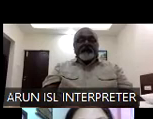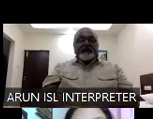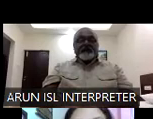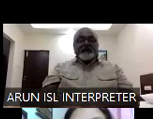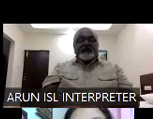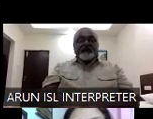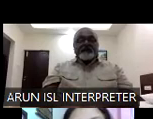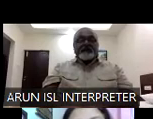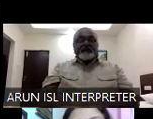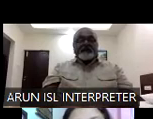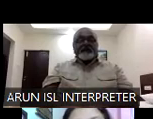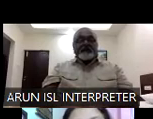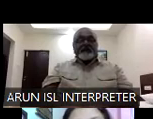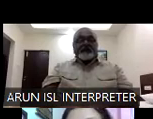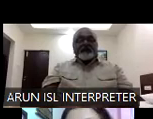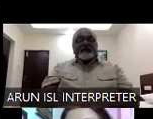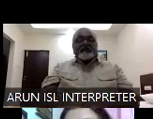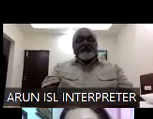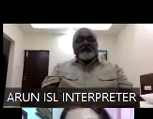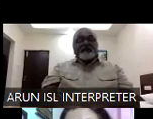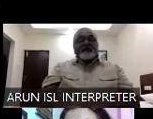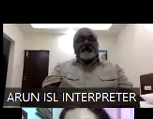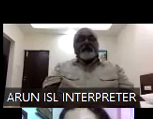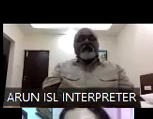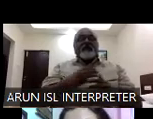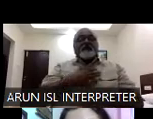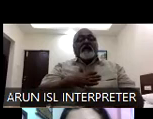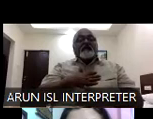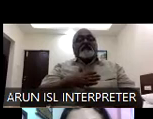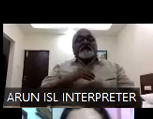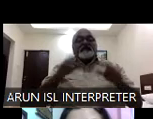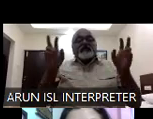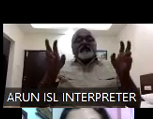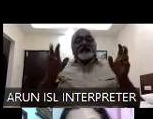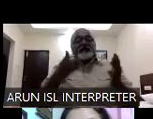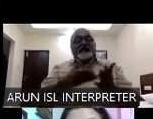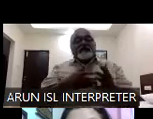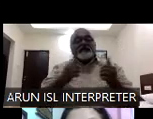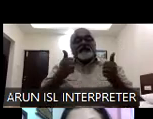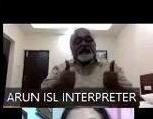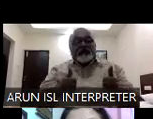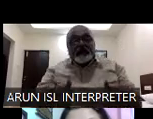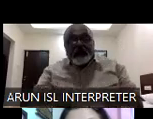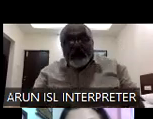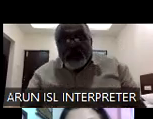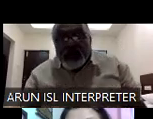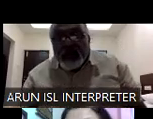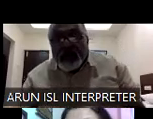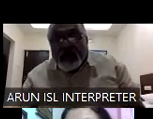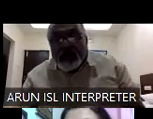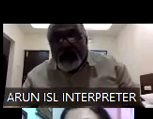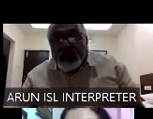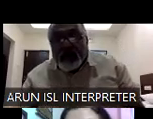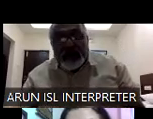So today I love this topic, panchayatiraj, because when you say panchayatiraj, it's the